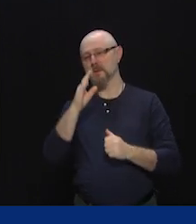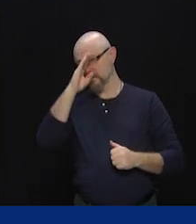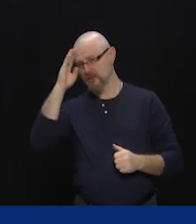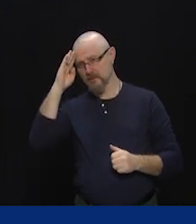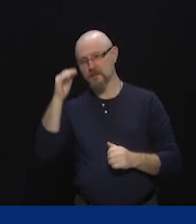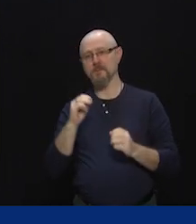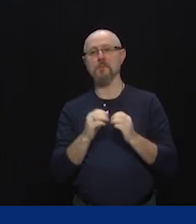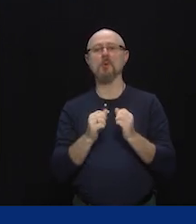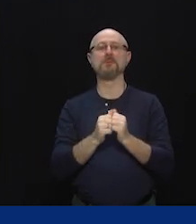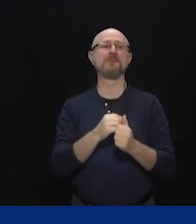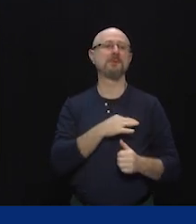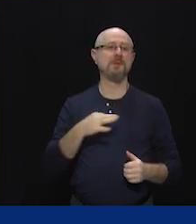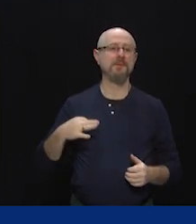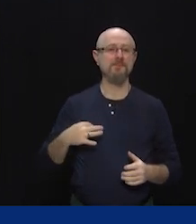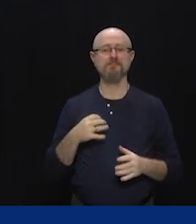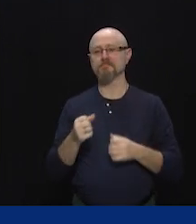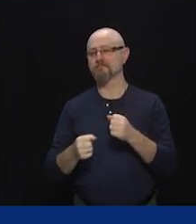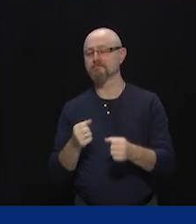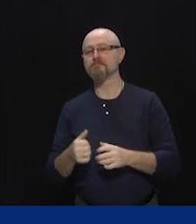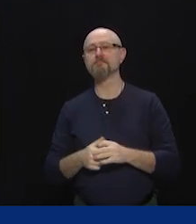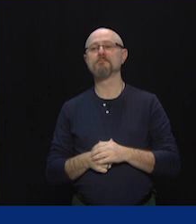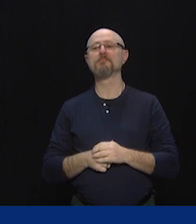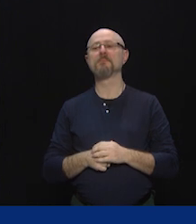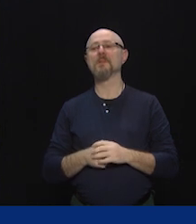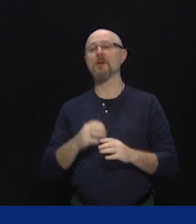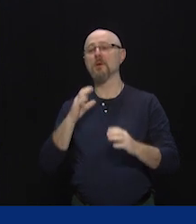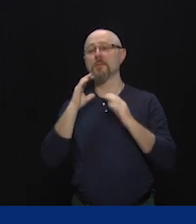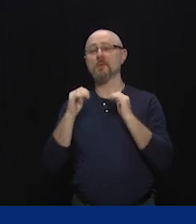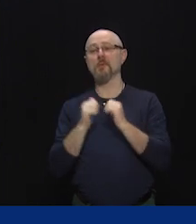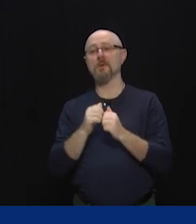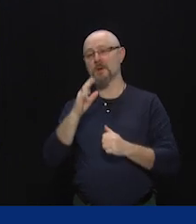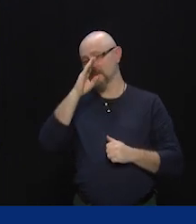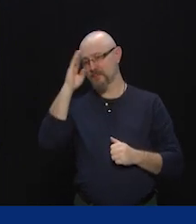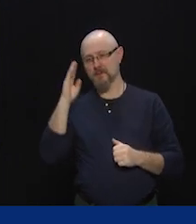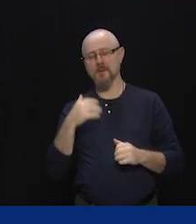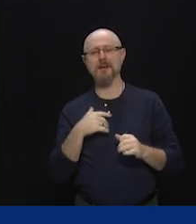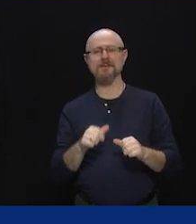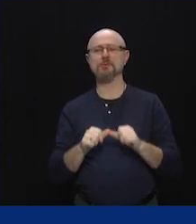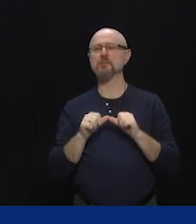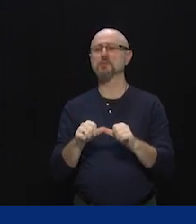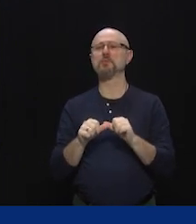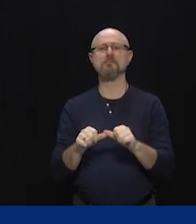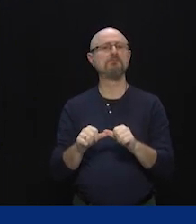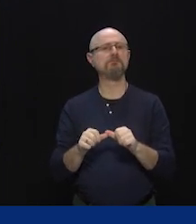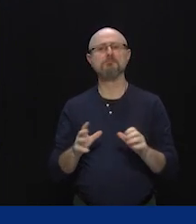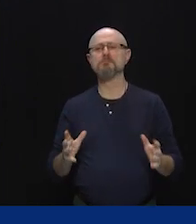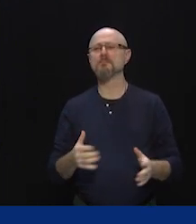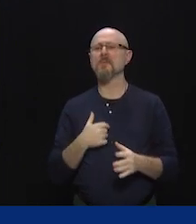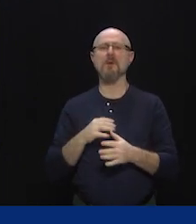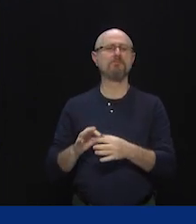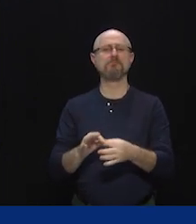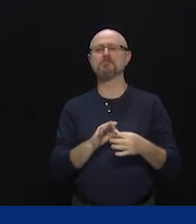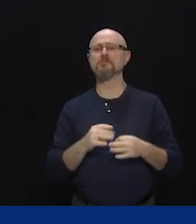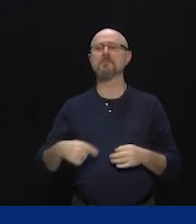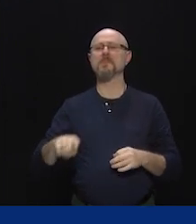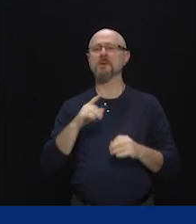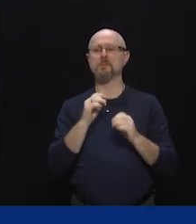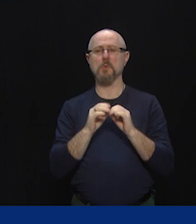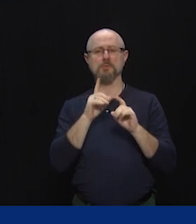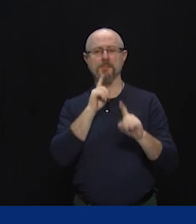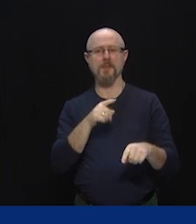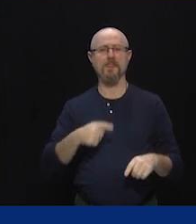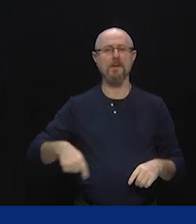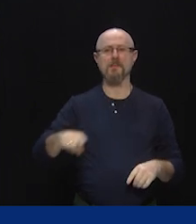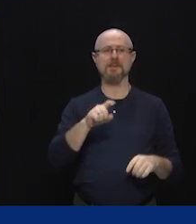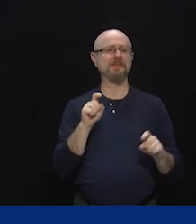staff in. The communication with individual hospitals is ongoing, it's intense, being very responsive to their needs and being as helpful as we